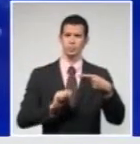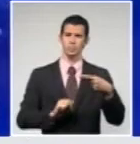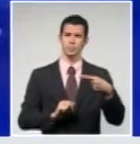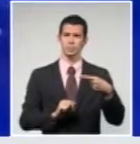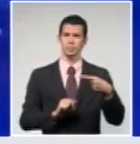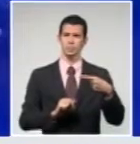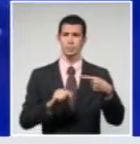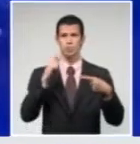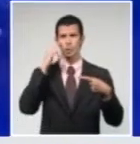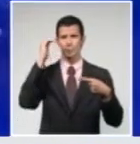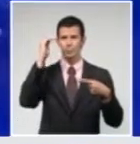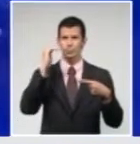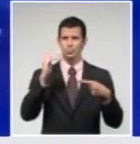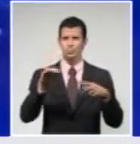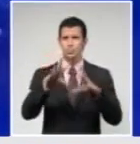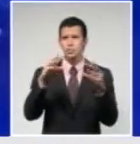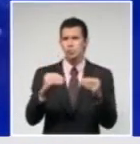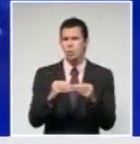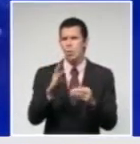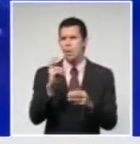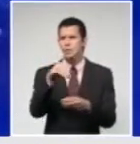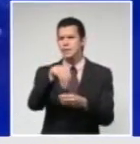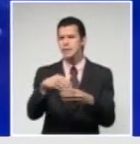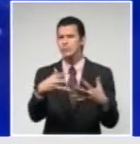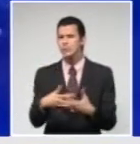7,606,594 confirmed cases and